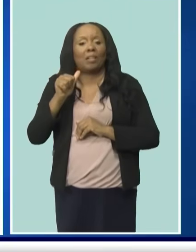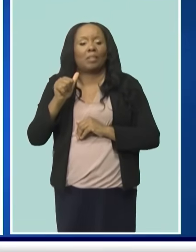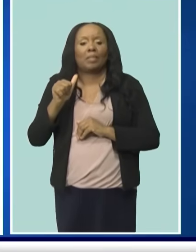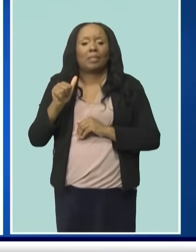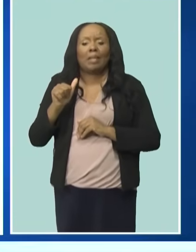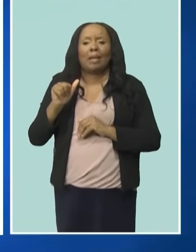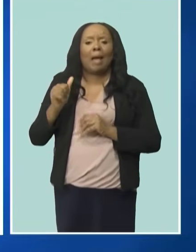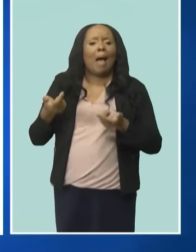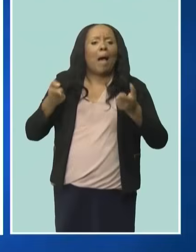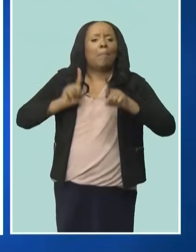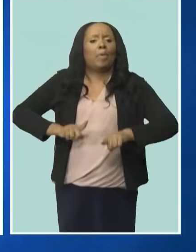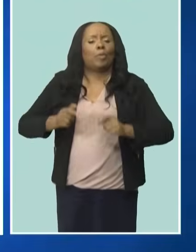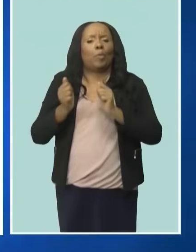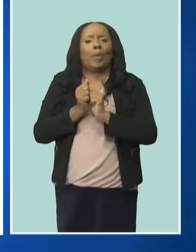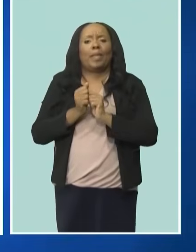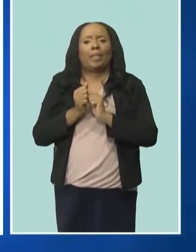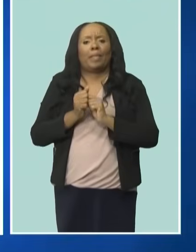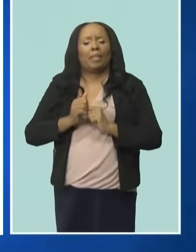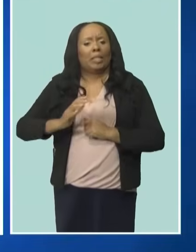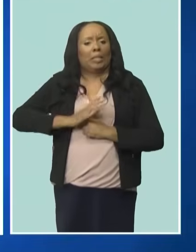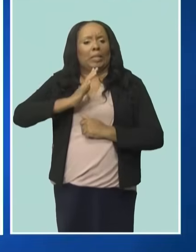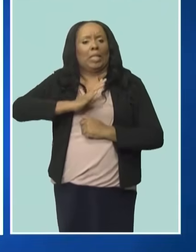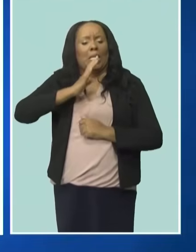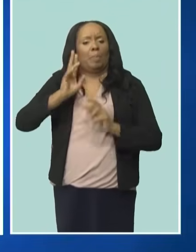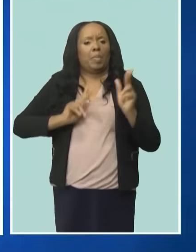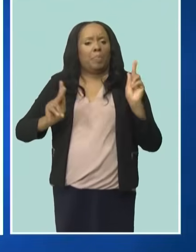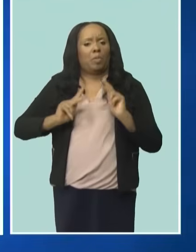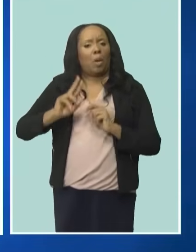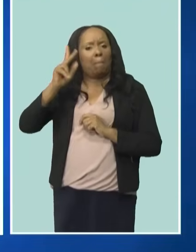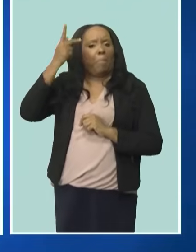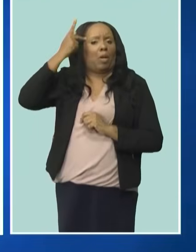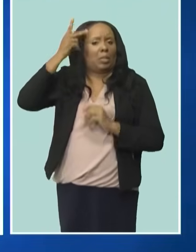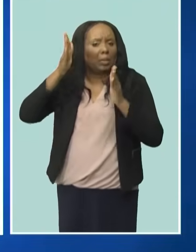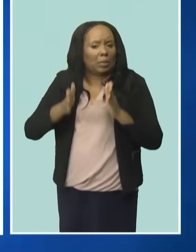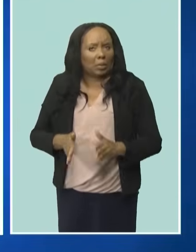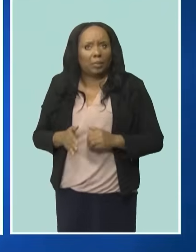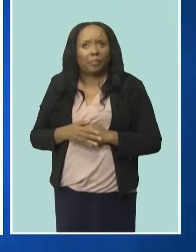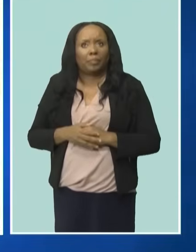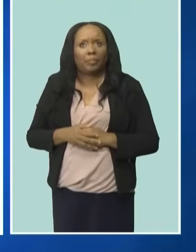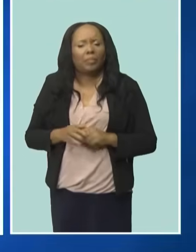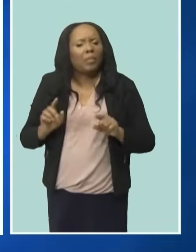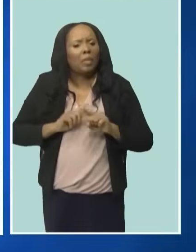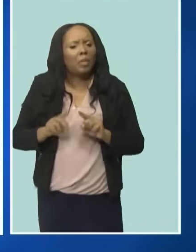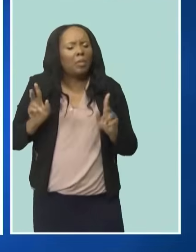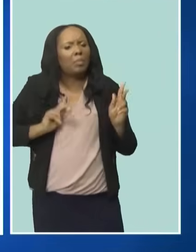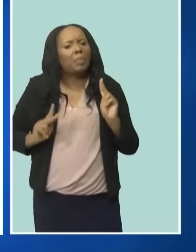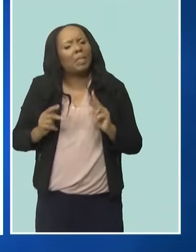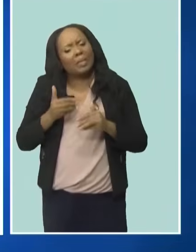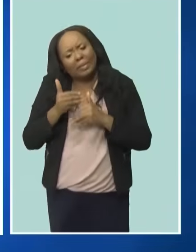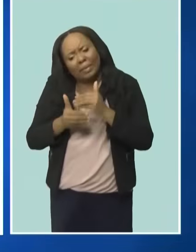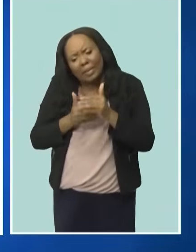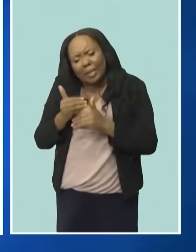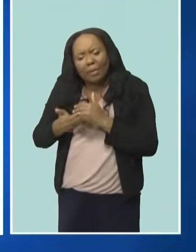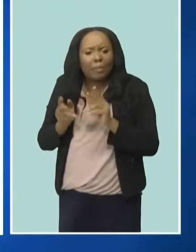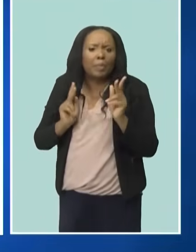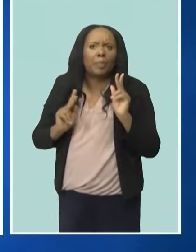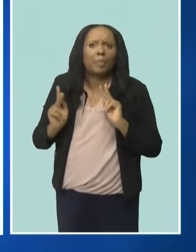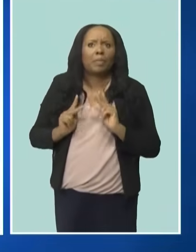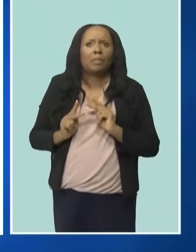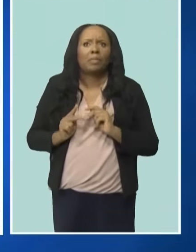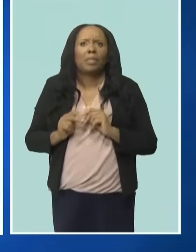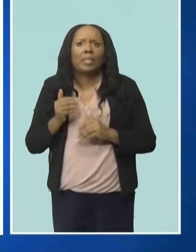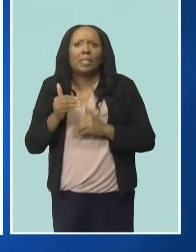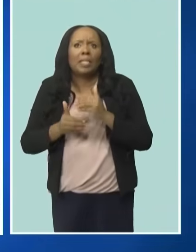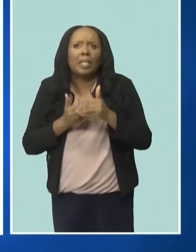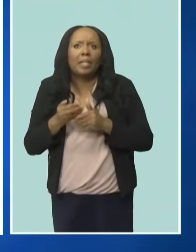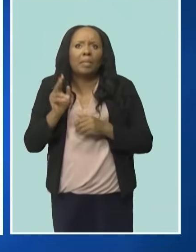top. It came from persons in communities who tended the wounds, whether emotional or factual, of other people in the communities. It